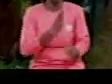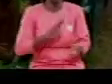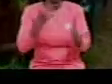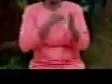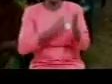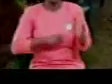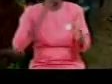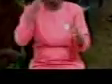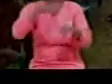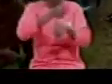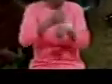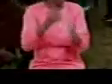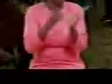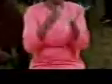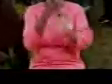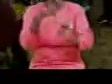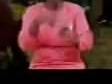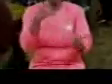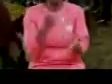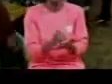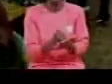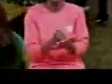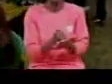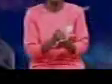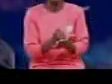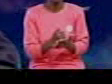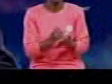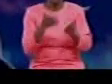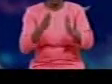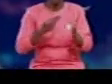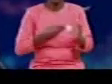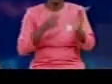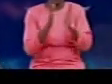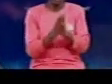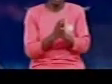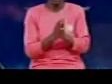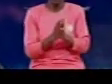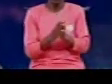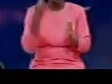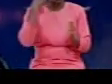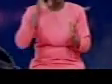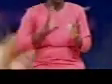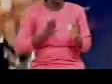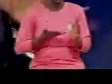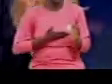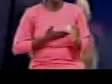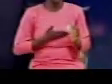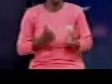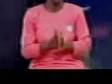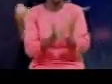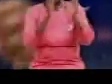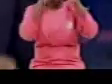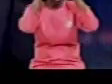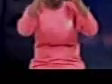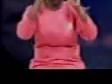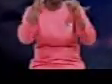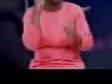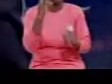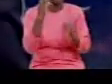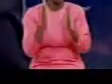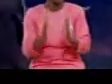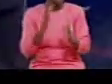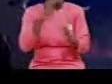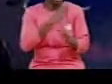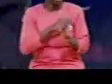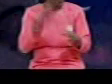Jesus' name. Let us pray. Let us pray for our general superintendent and for all the ministers the Lord has